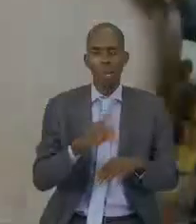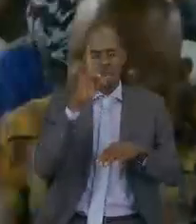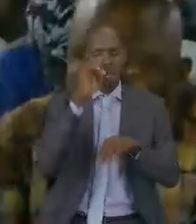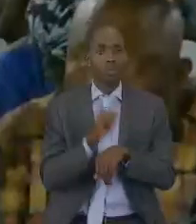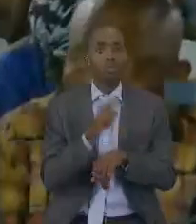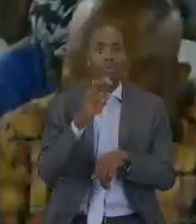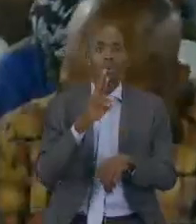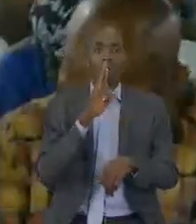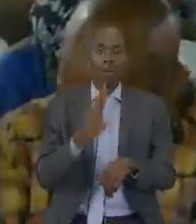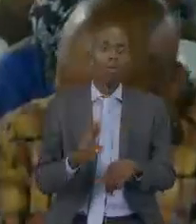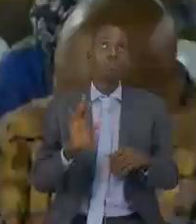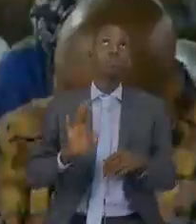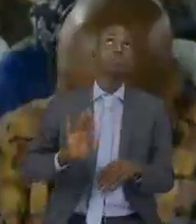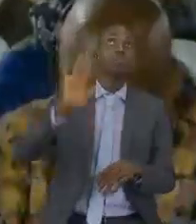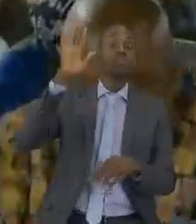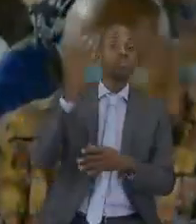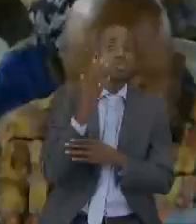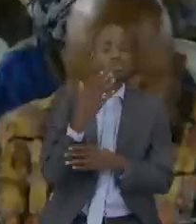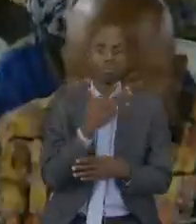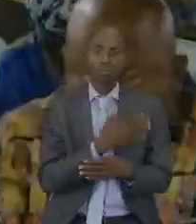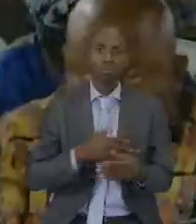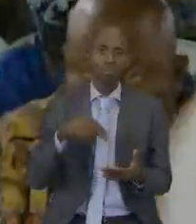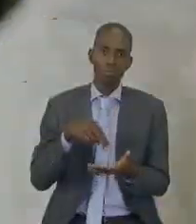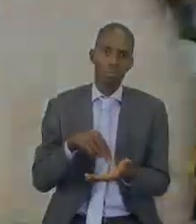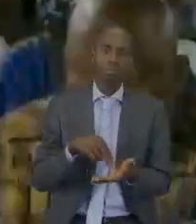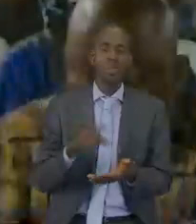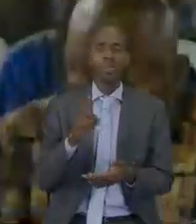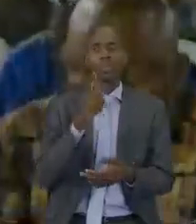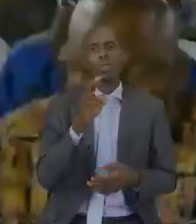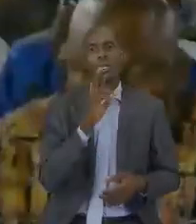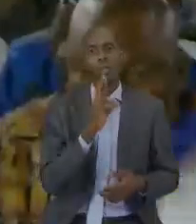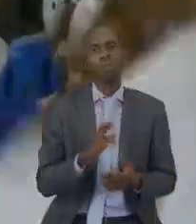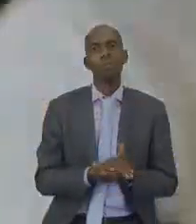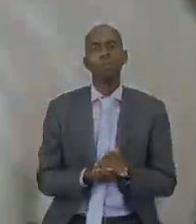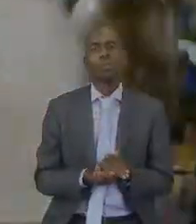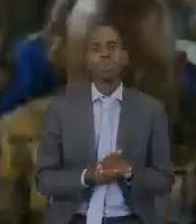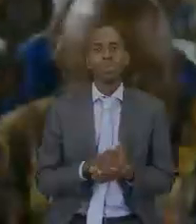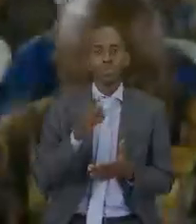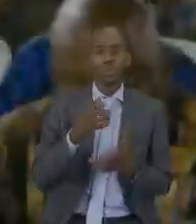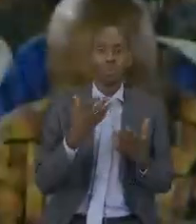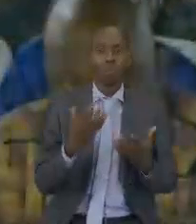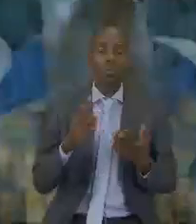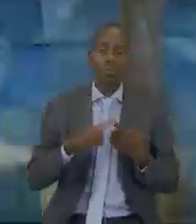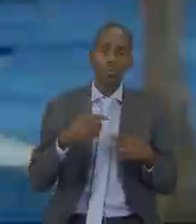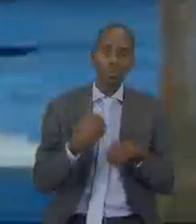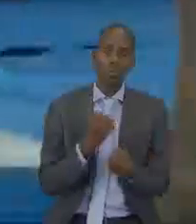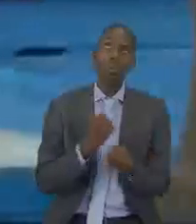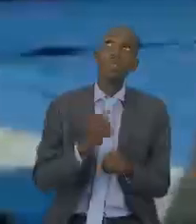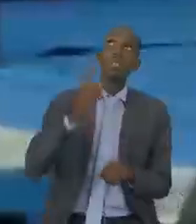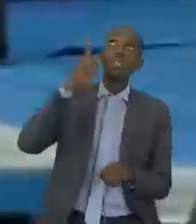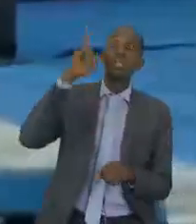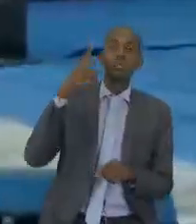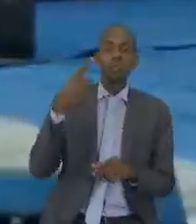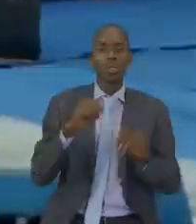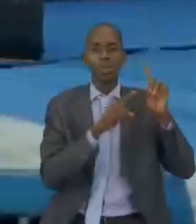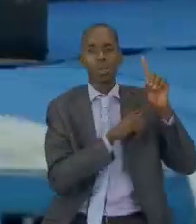up your hand. Please stand up wherever you are. You want to make him the Lord, the director,